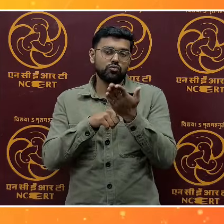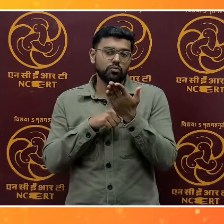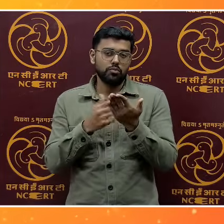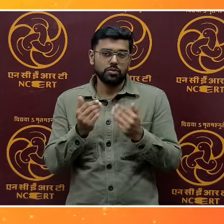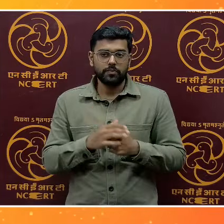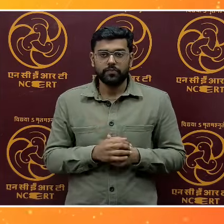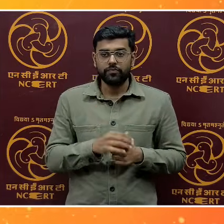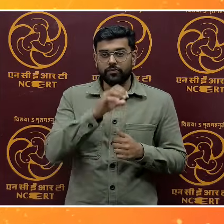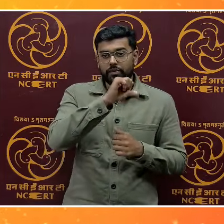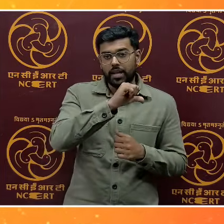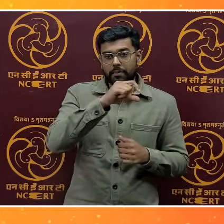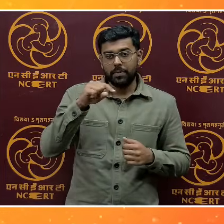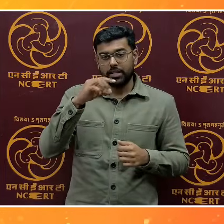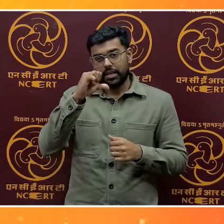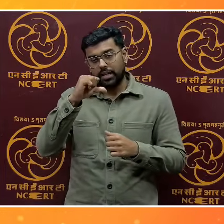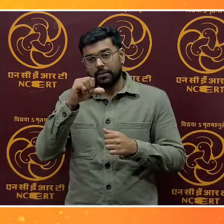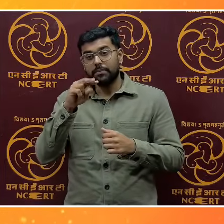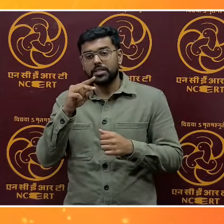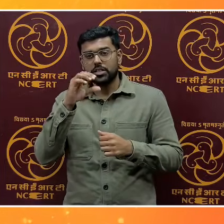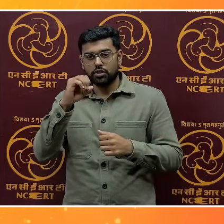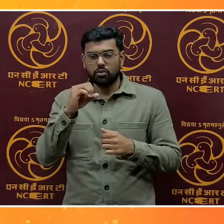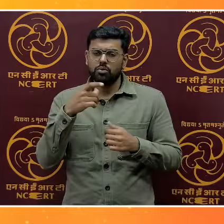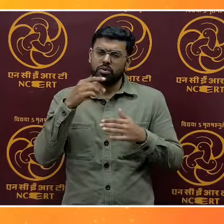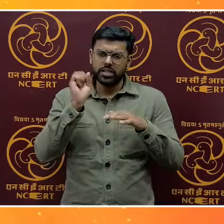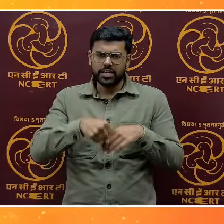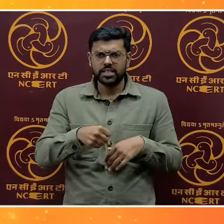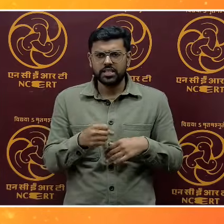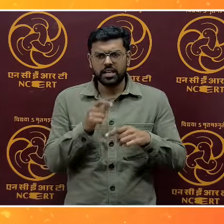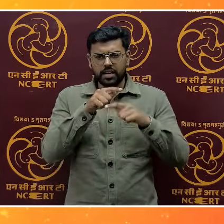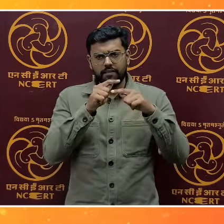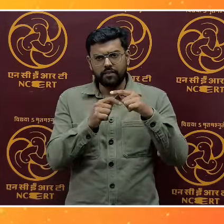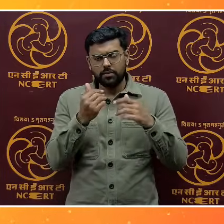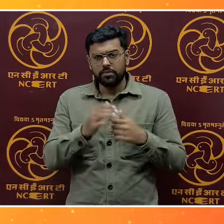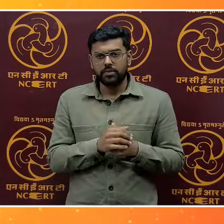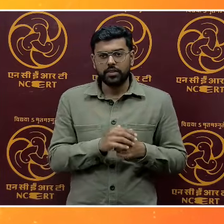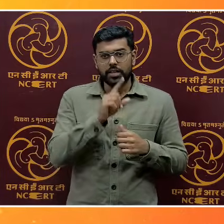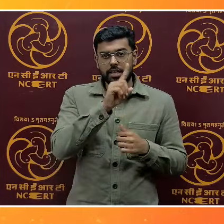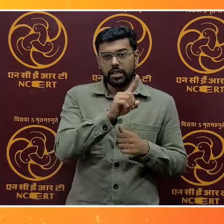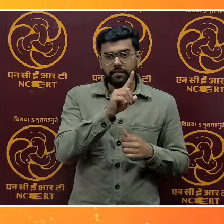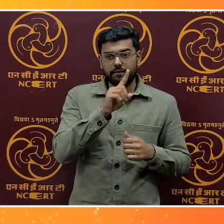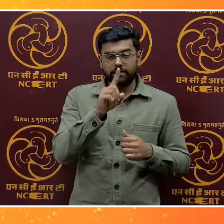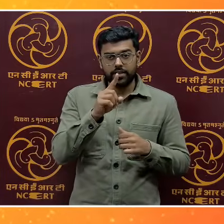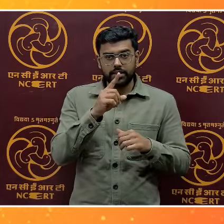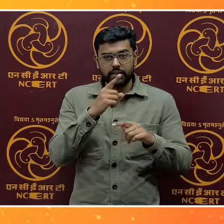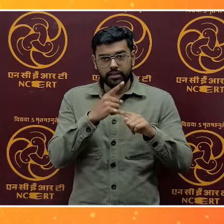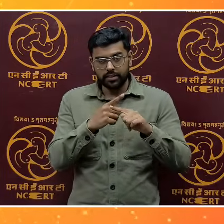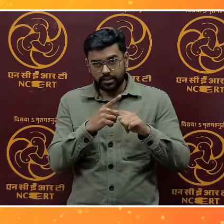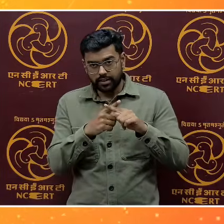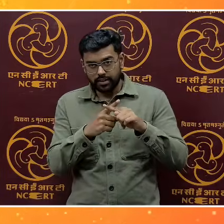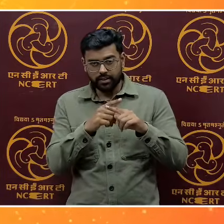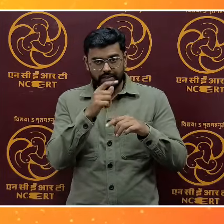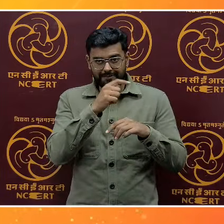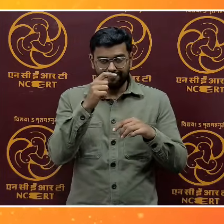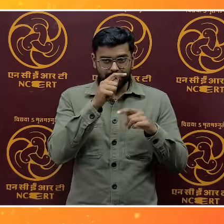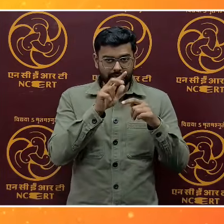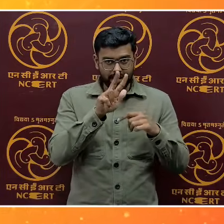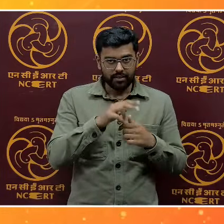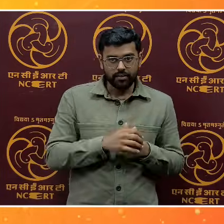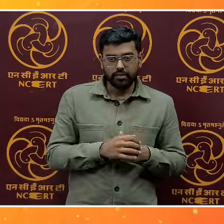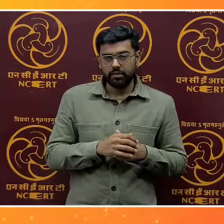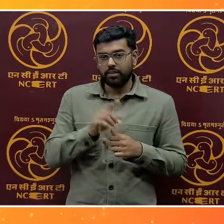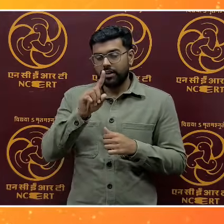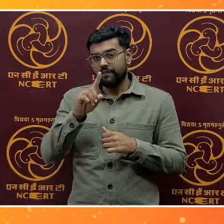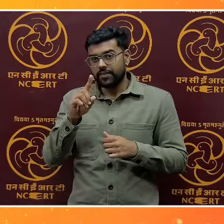9 minus 9 is 0. So, obviously it is divisible. So, 11 8s are and 11 7s are and 2s